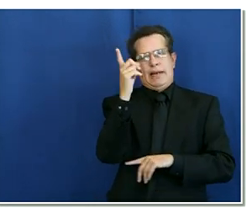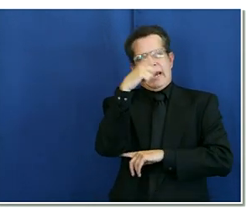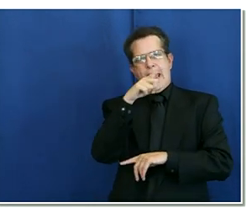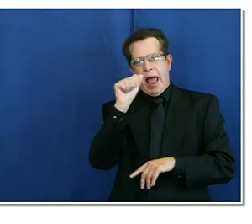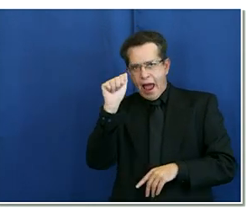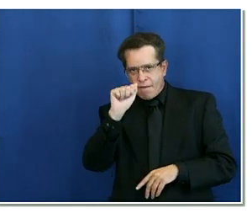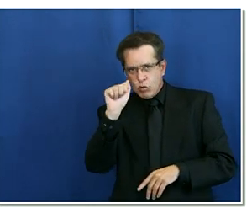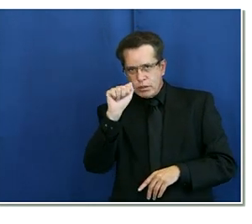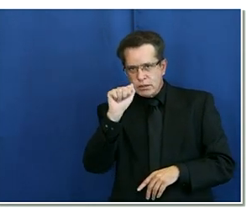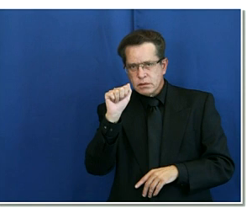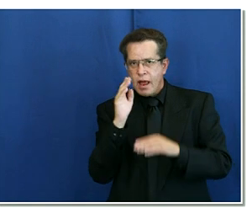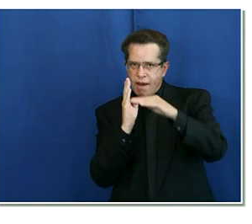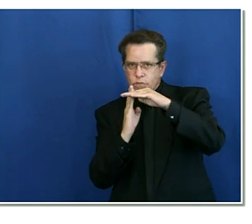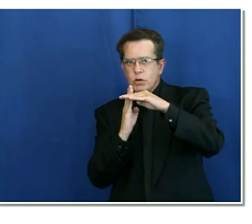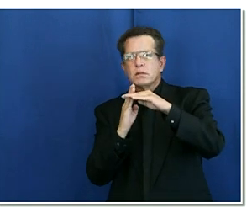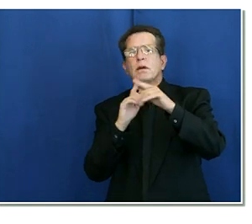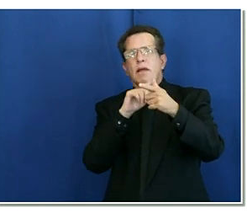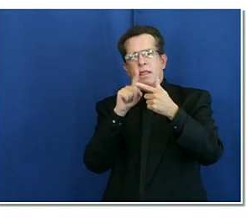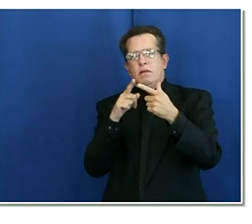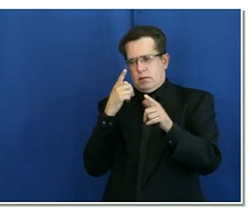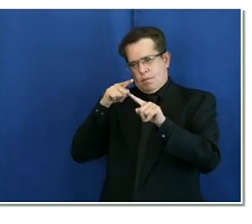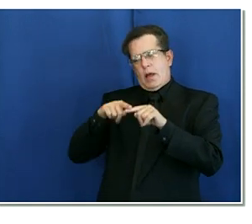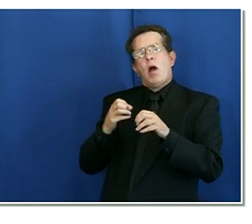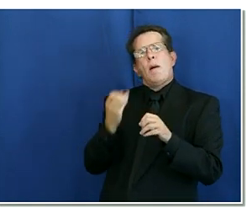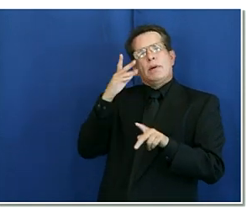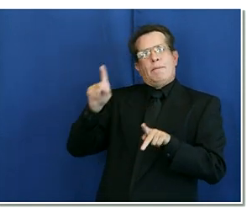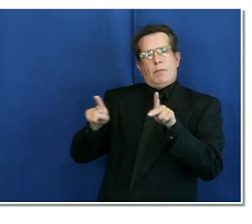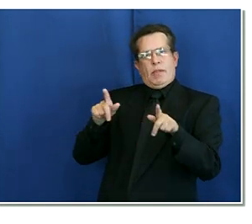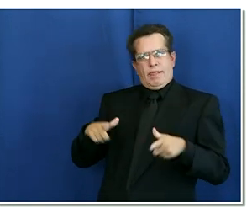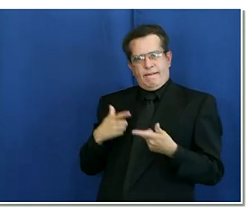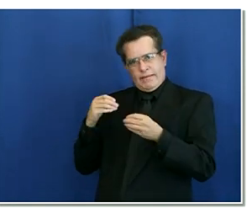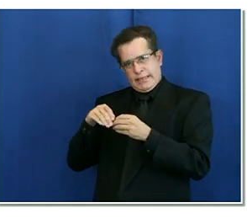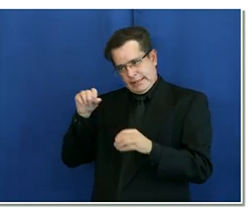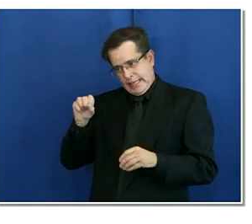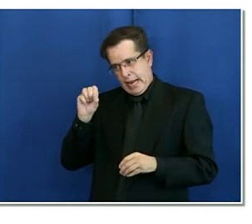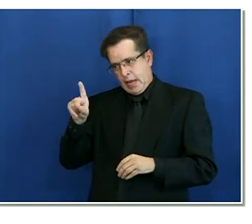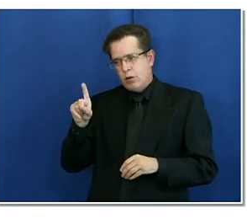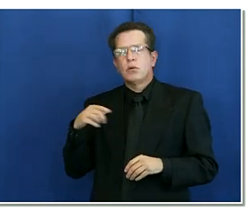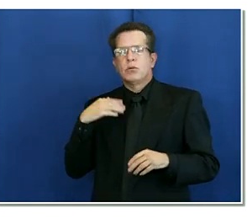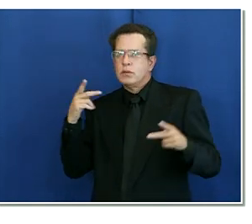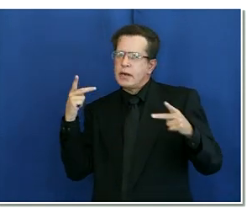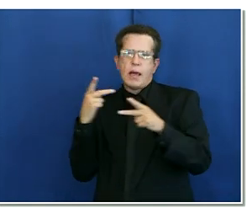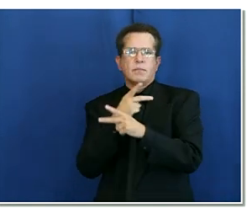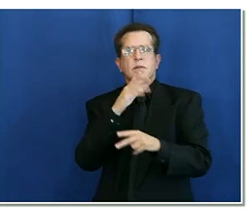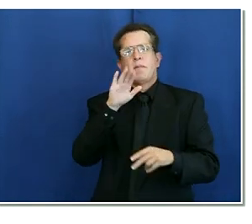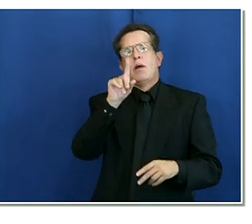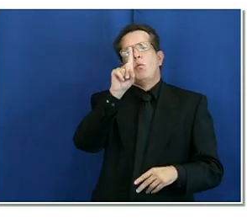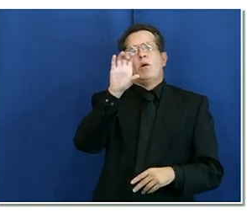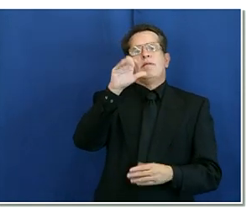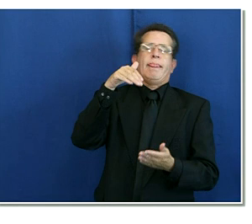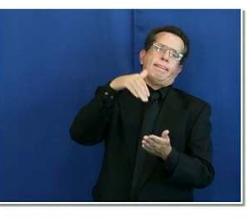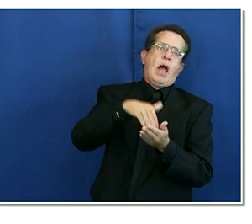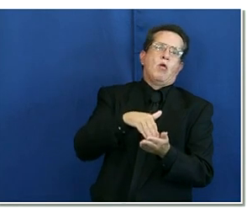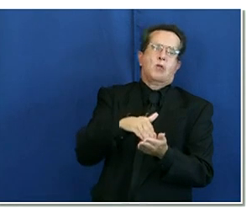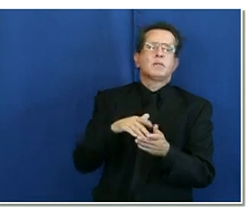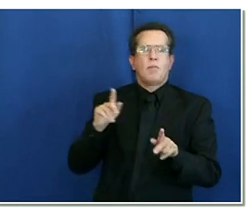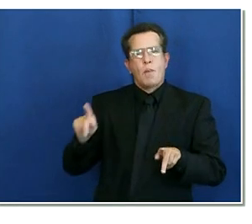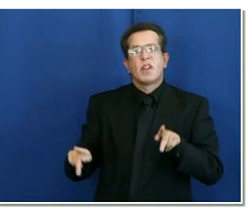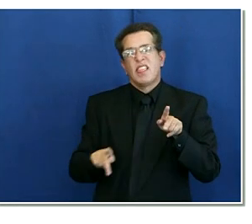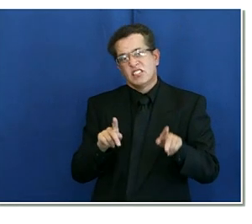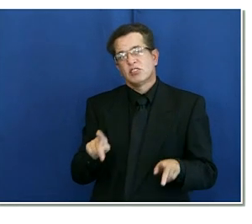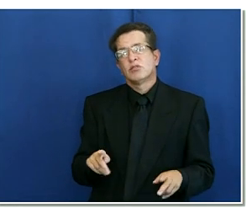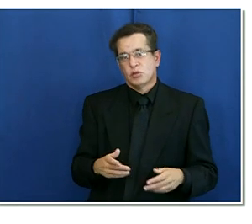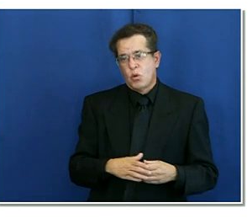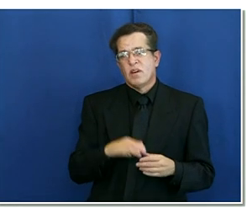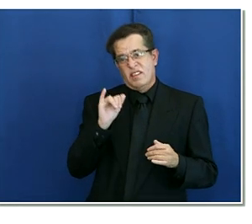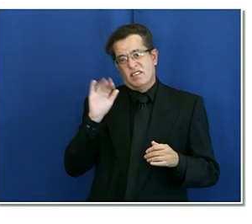divided by the population for San Diego County times 100,000 population. Now, in the next slide, these